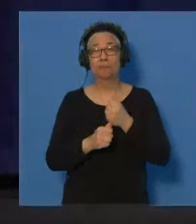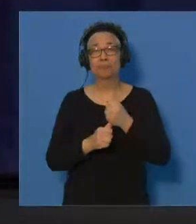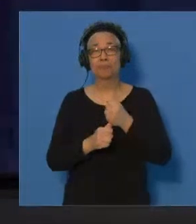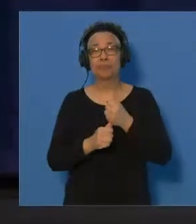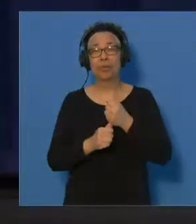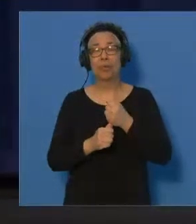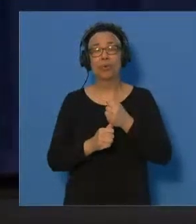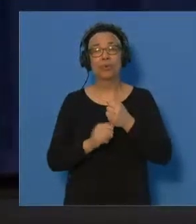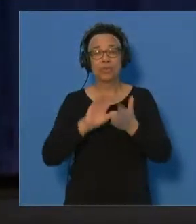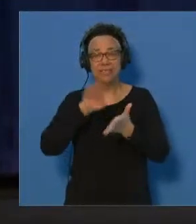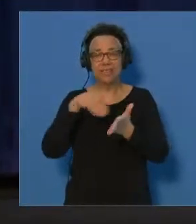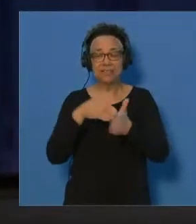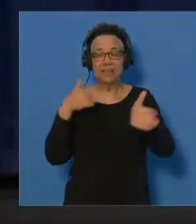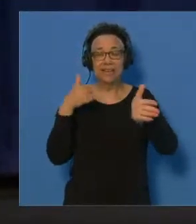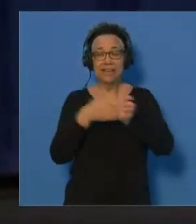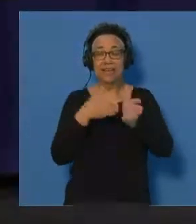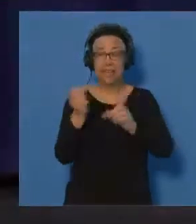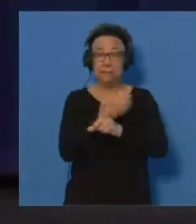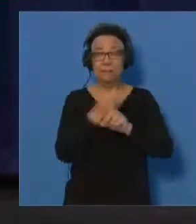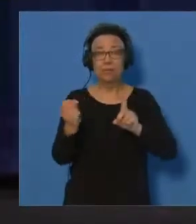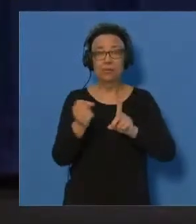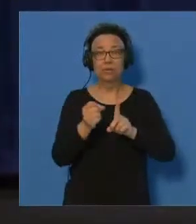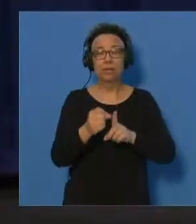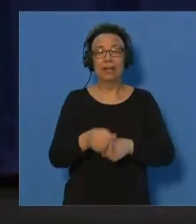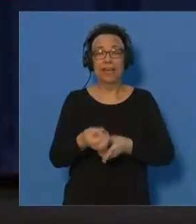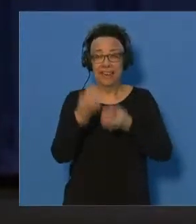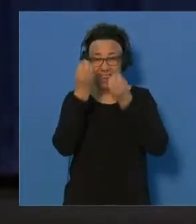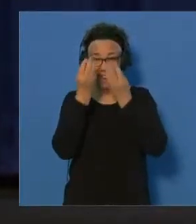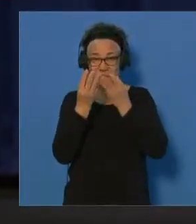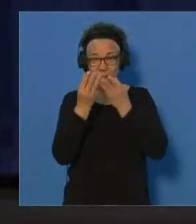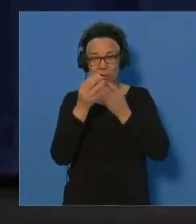with the Center Against Abuse via